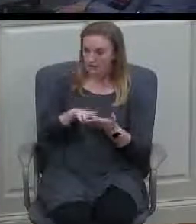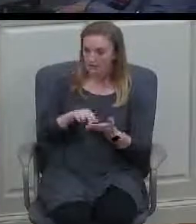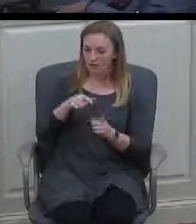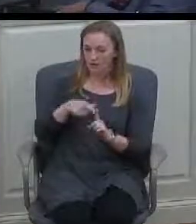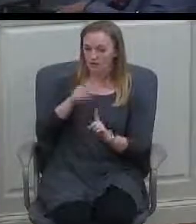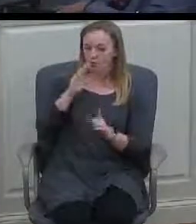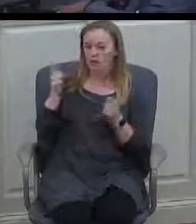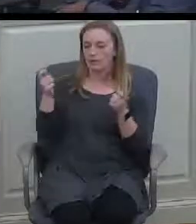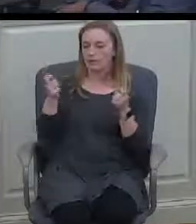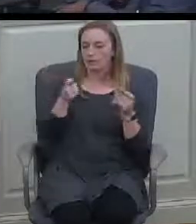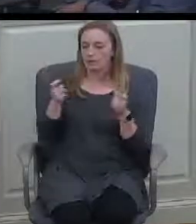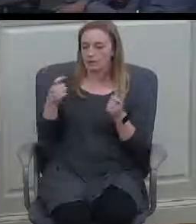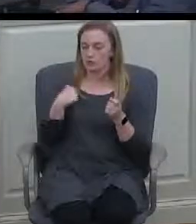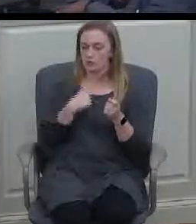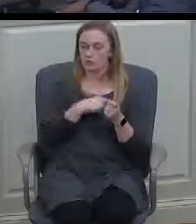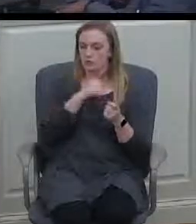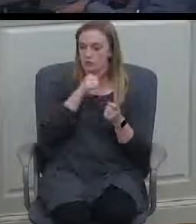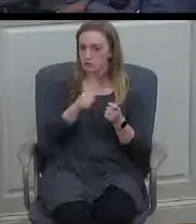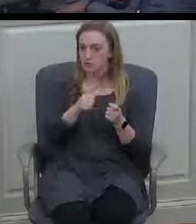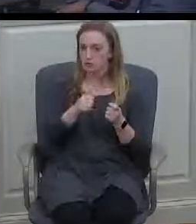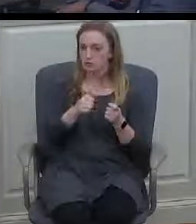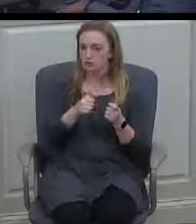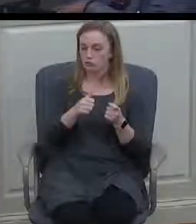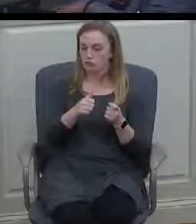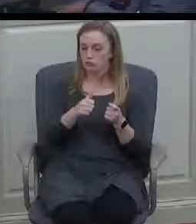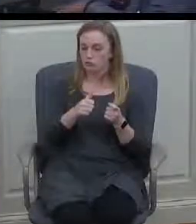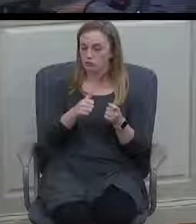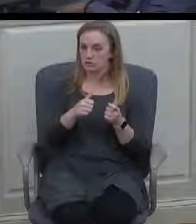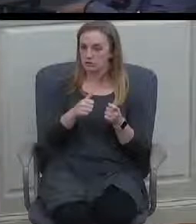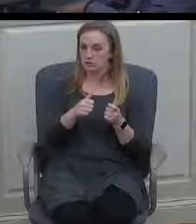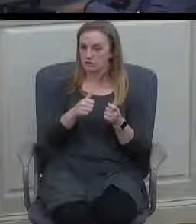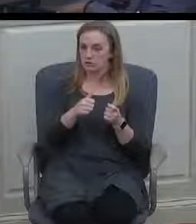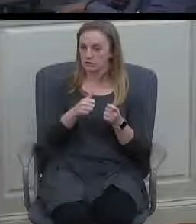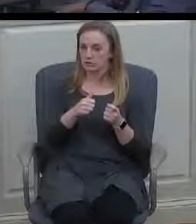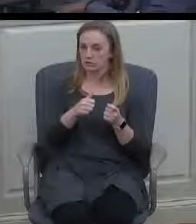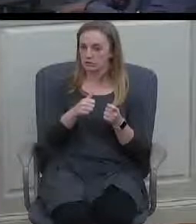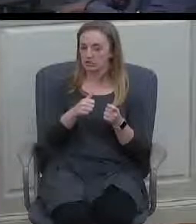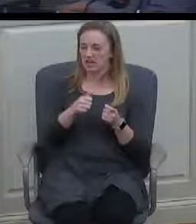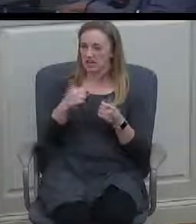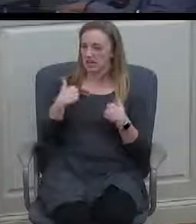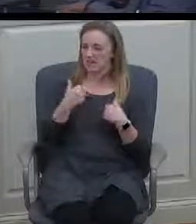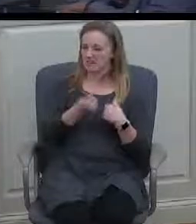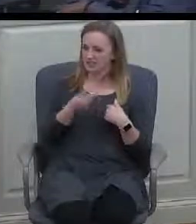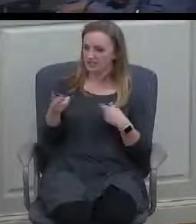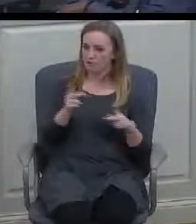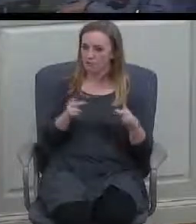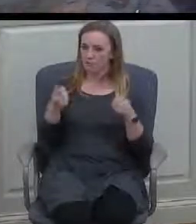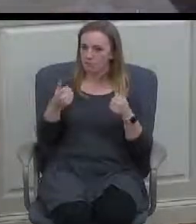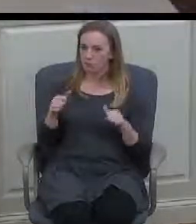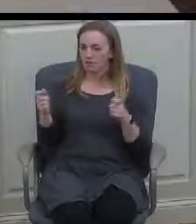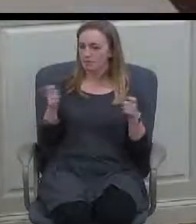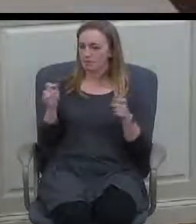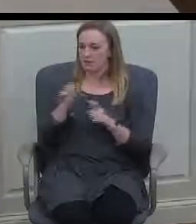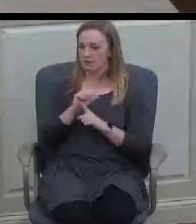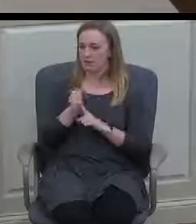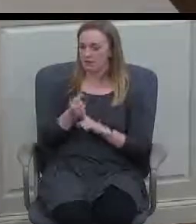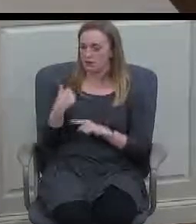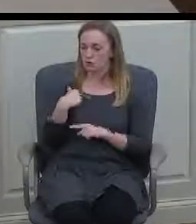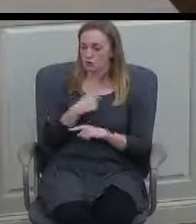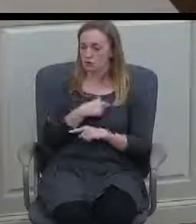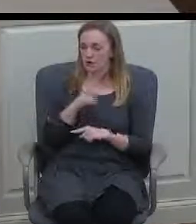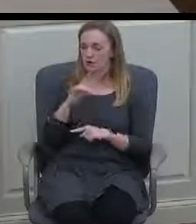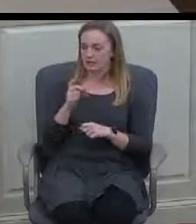it, that we don't just pull that into multiple people trying to manage that situation. We kind of aided in